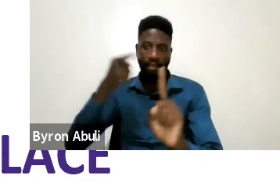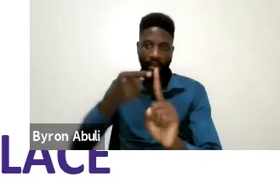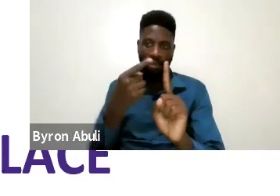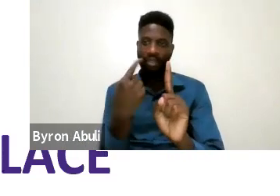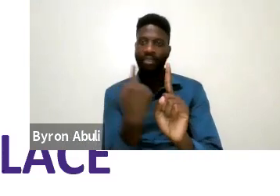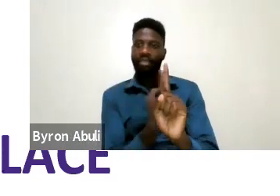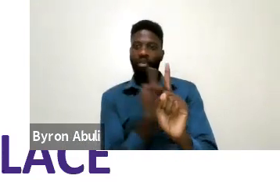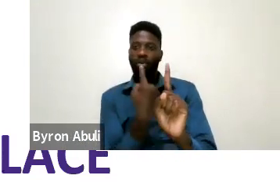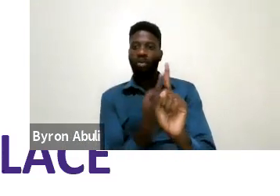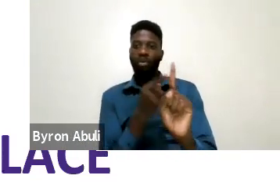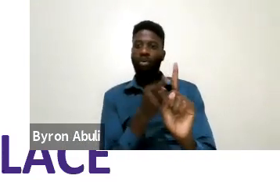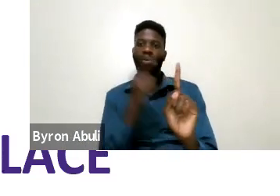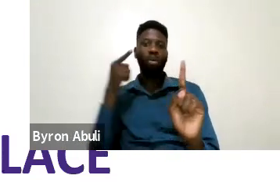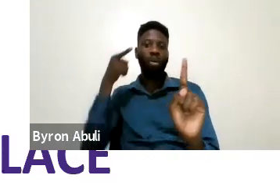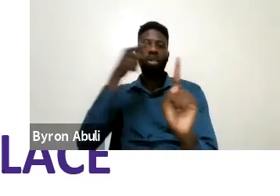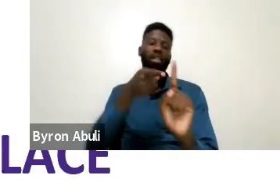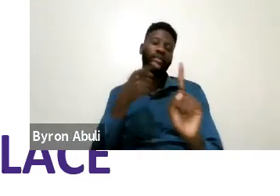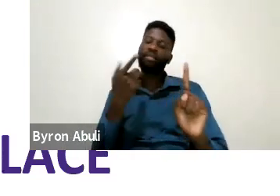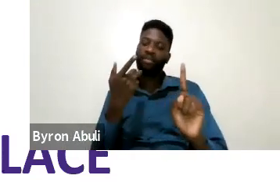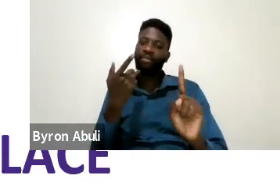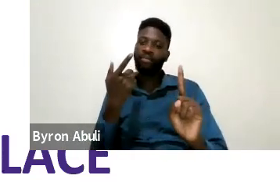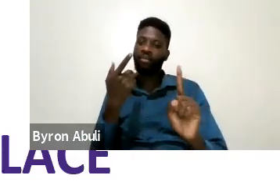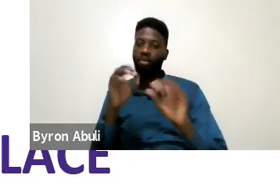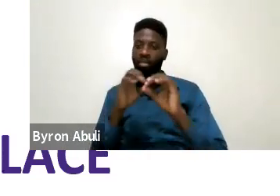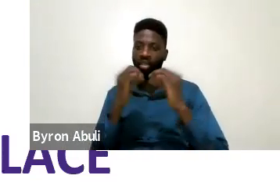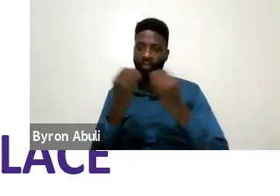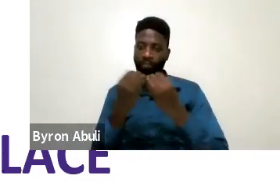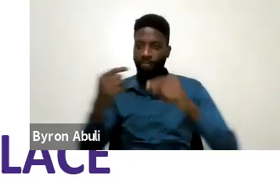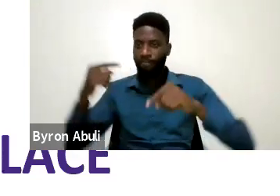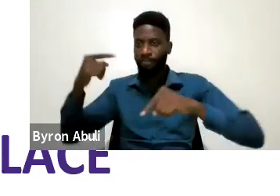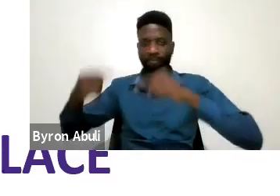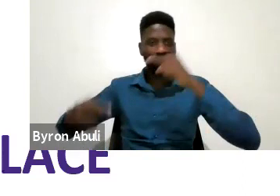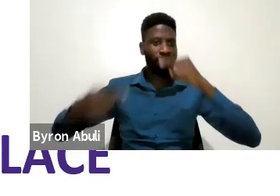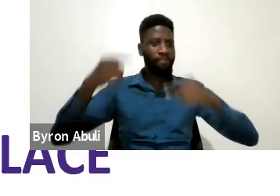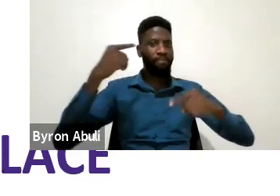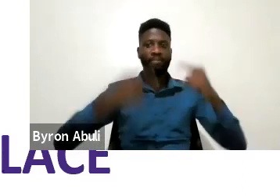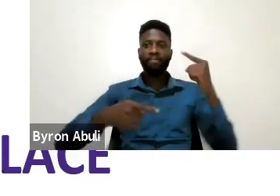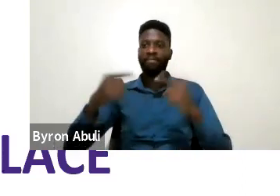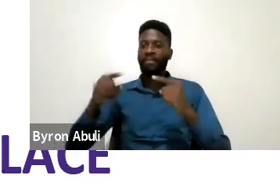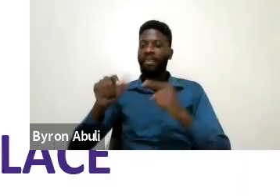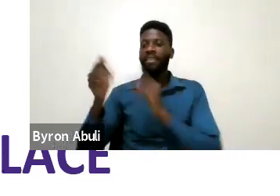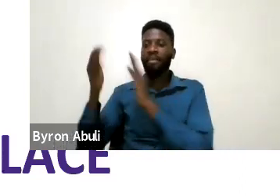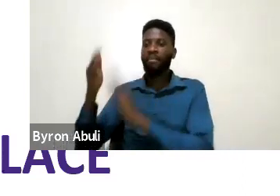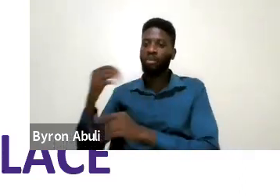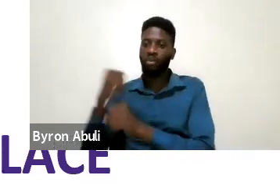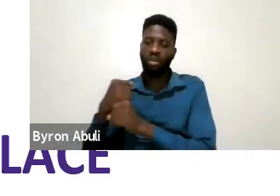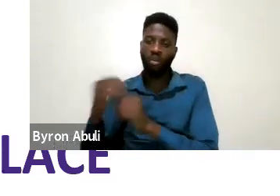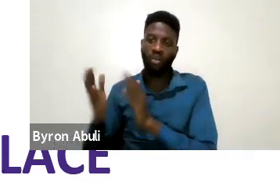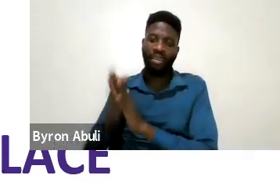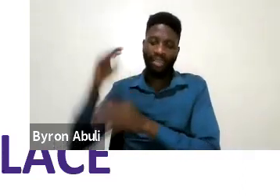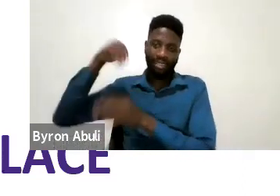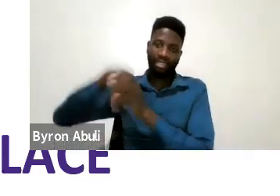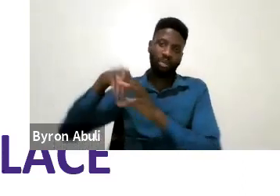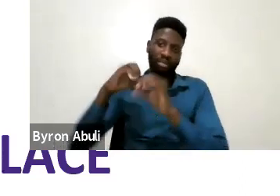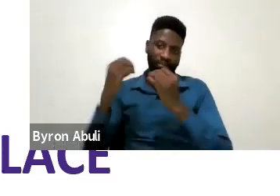within the organization, there's no point of competing. There's no point of competing with another person that you're working within the organization.